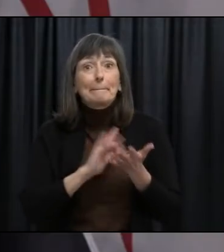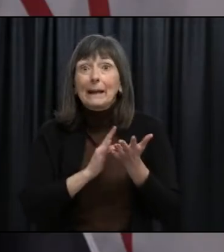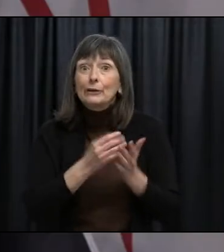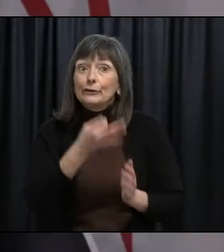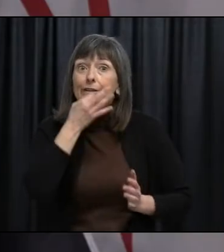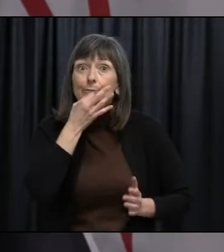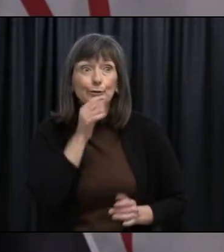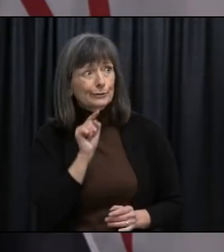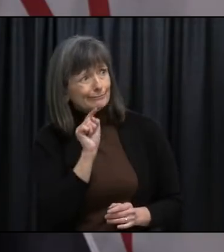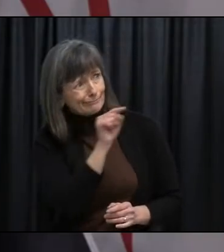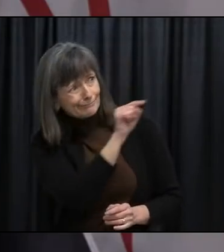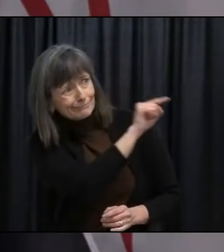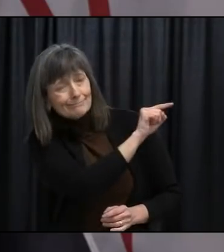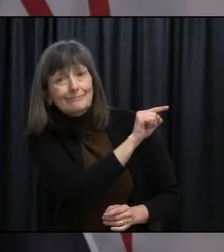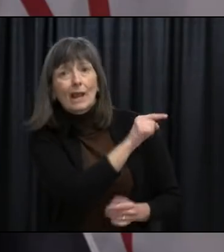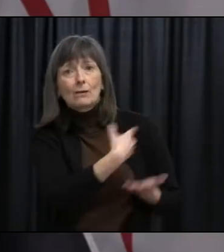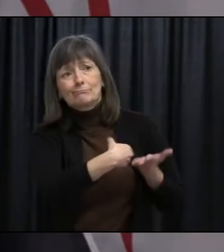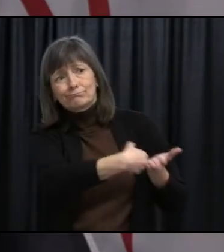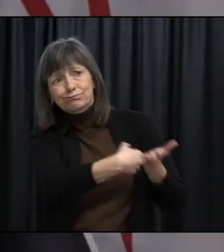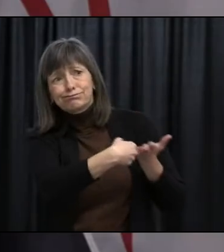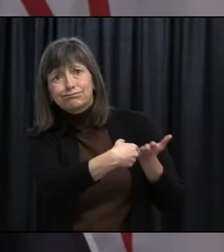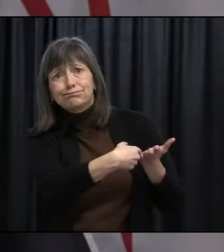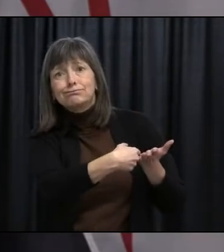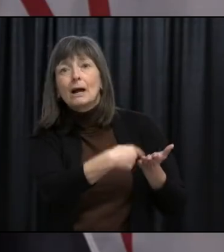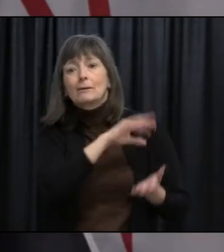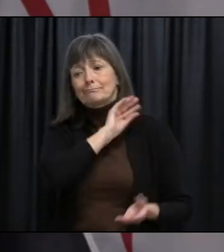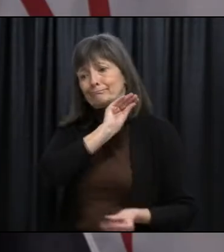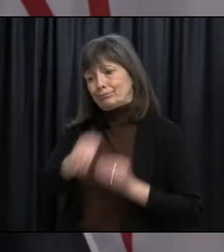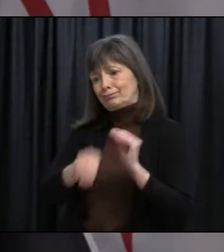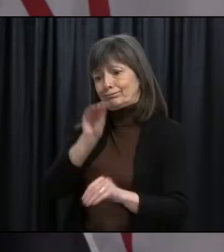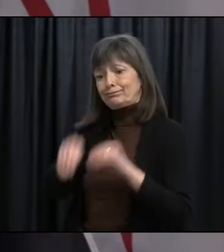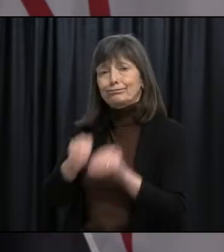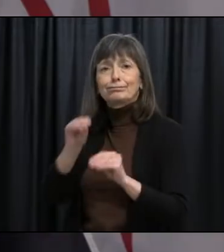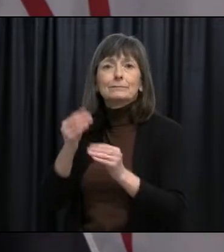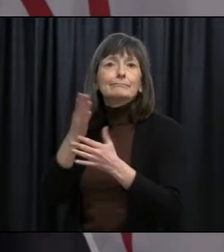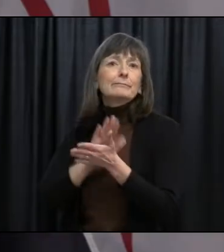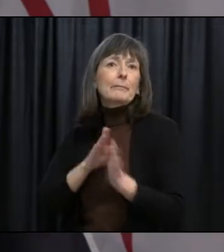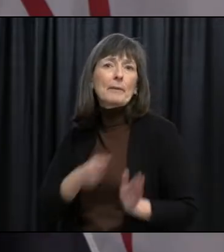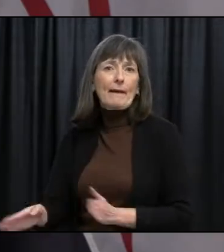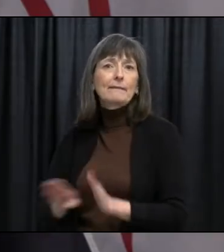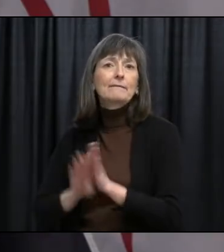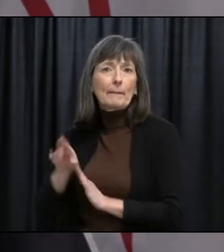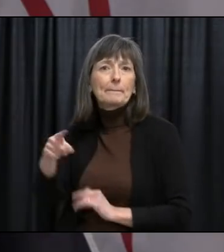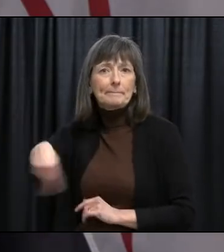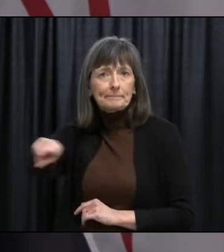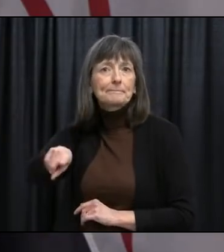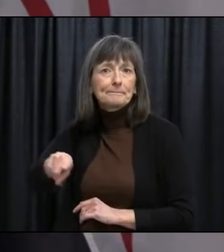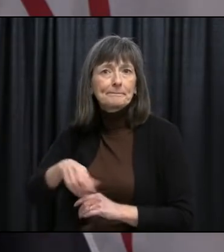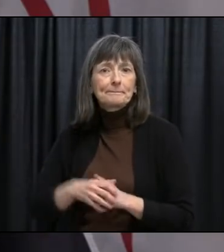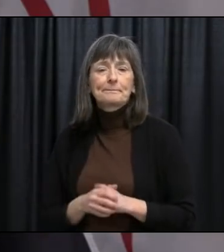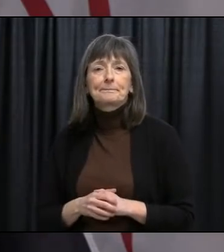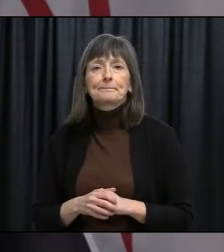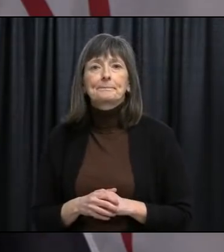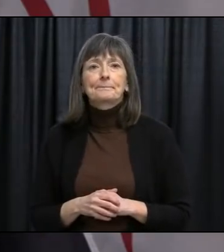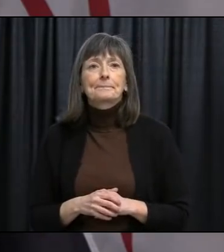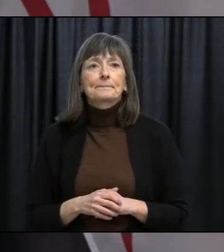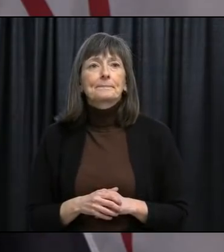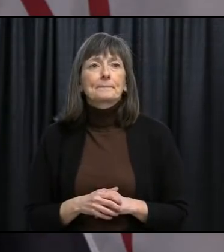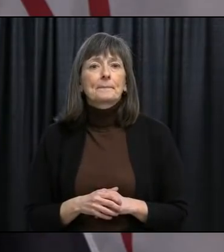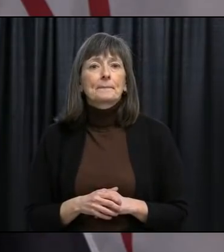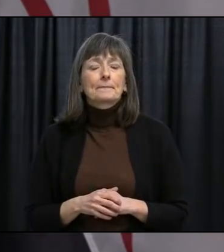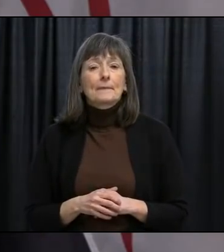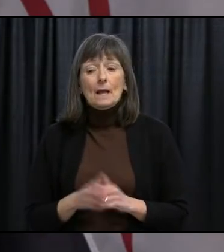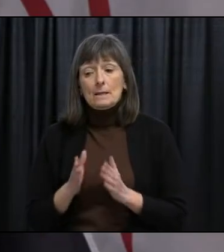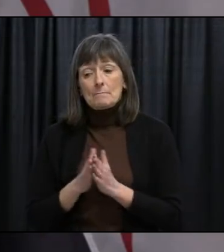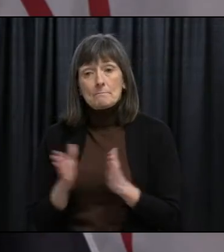medical experts as well. So it's based on that advice, and the